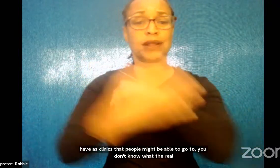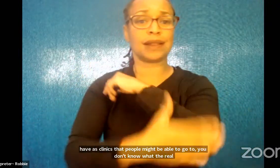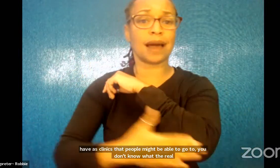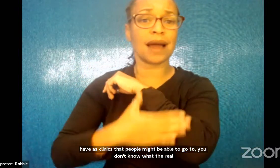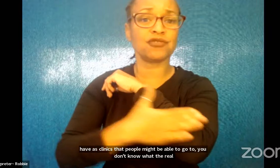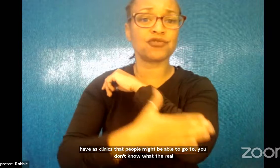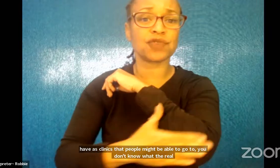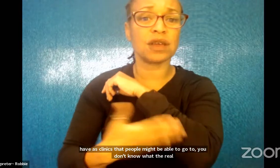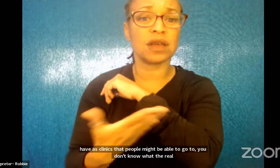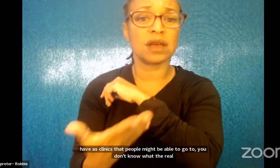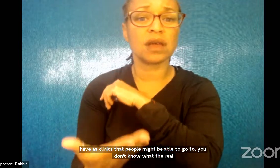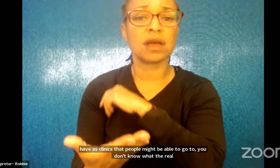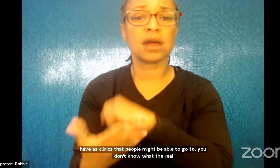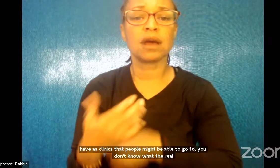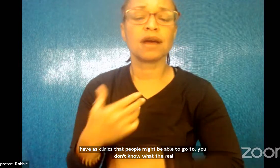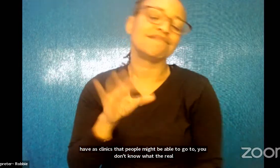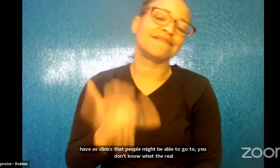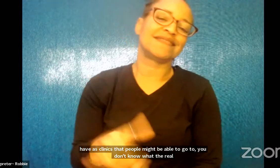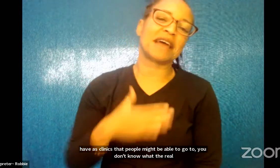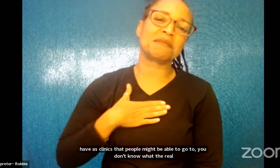Those are my 2 comments right now.